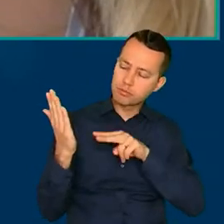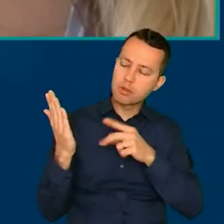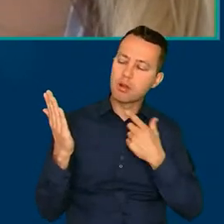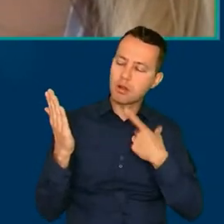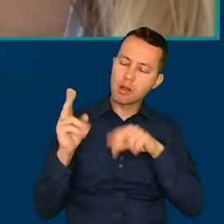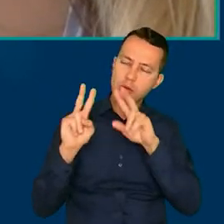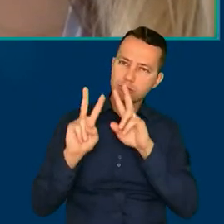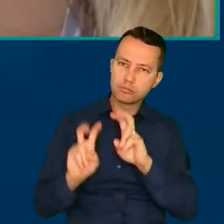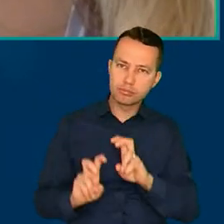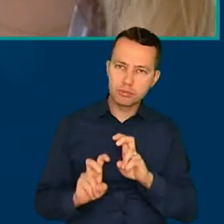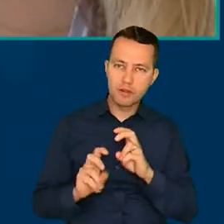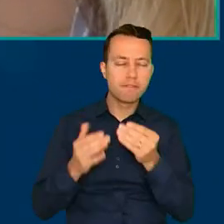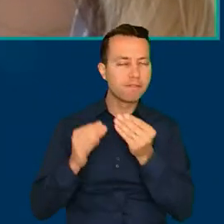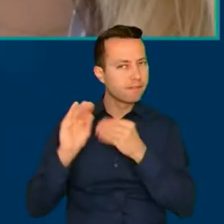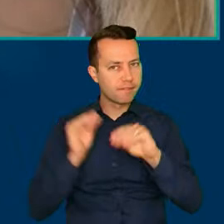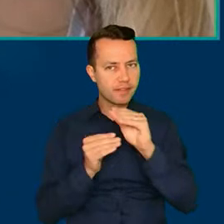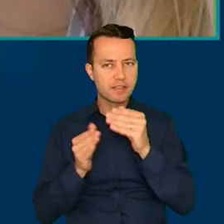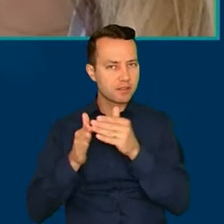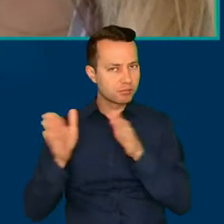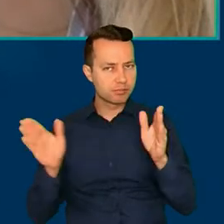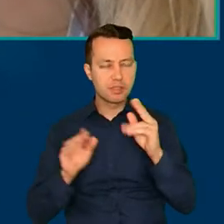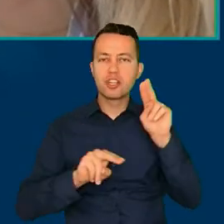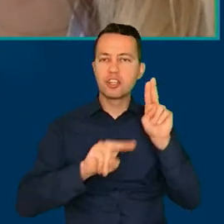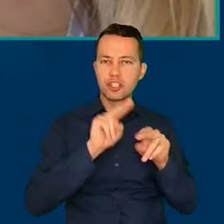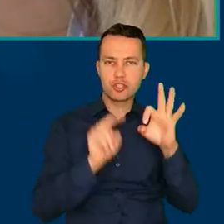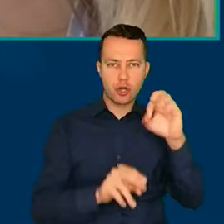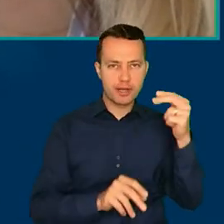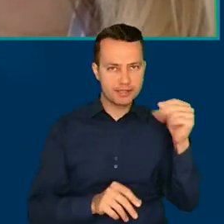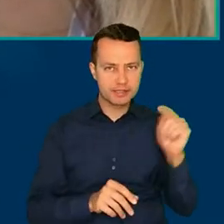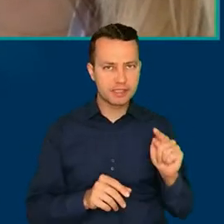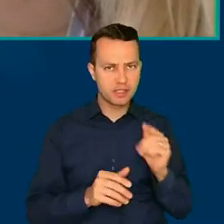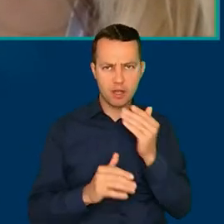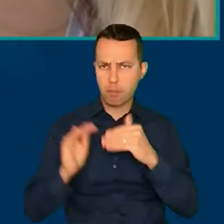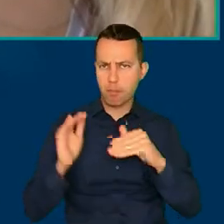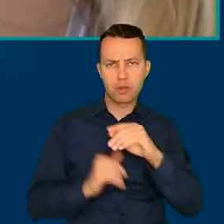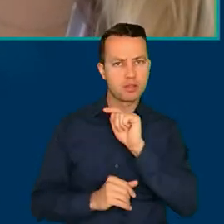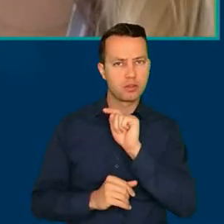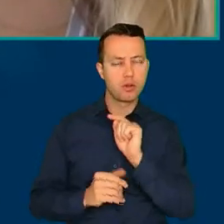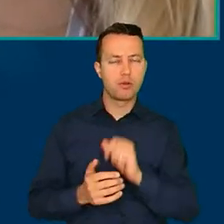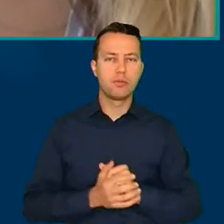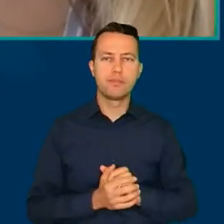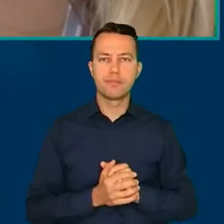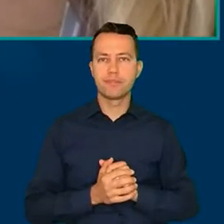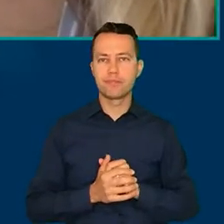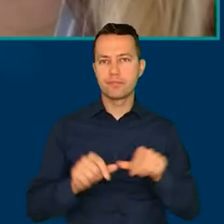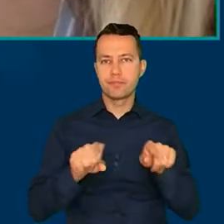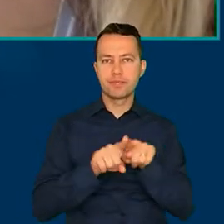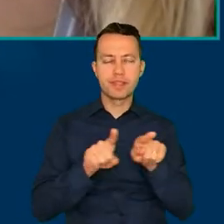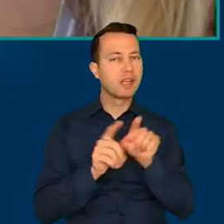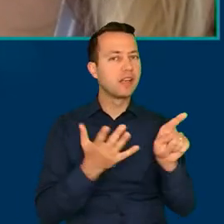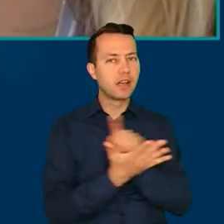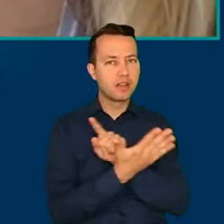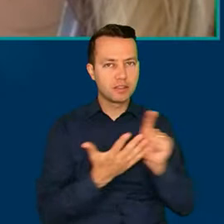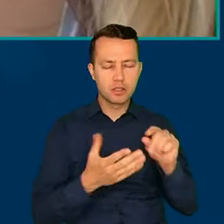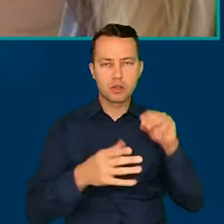these different risk areas and thematic issues and human rights, of course. Next slide, please.